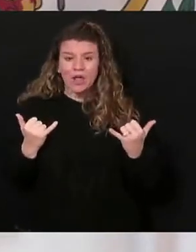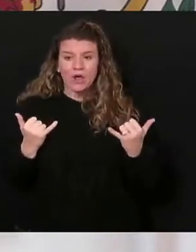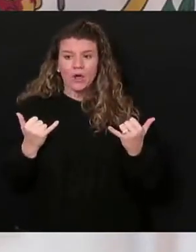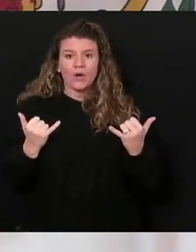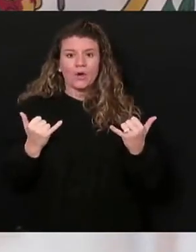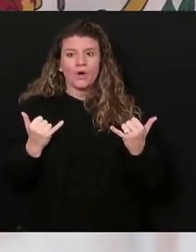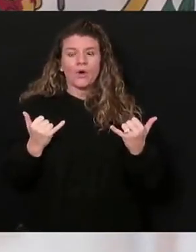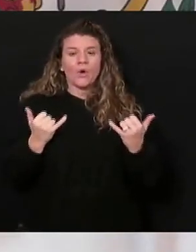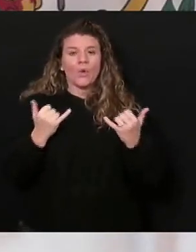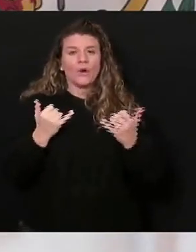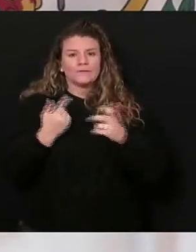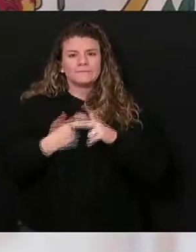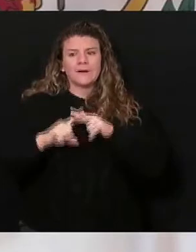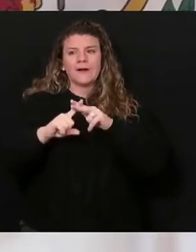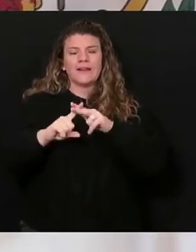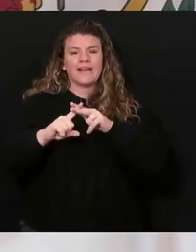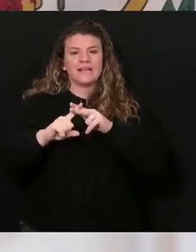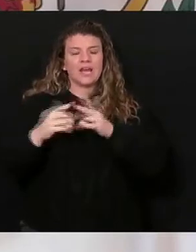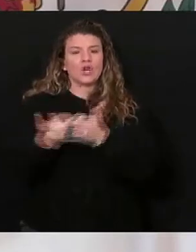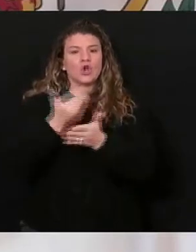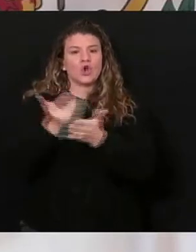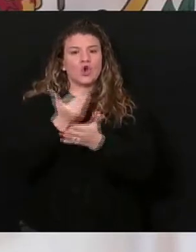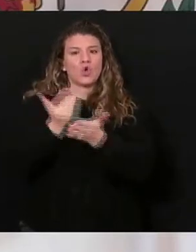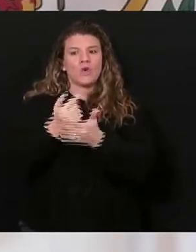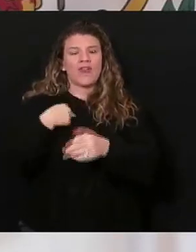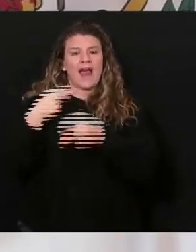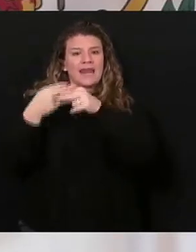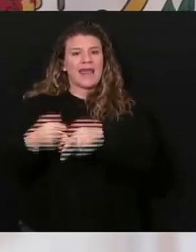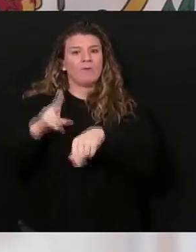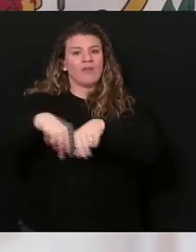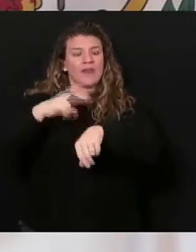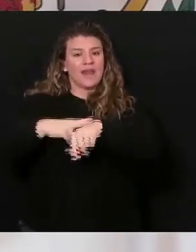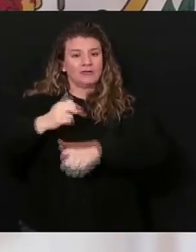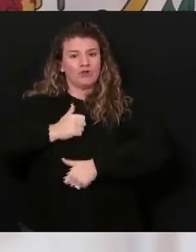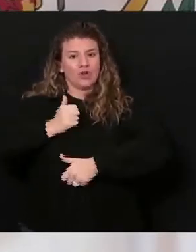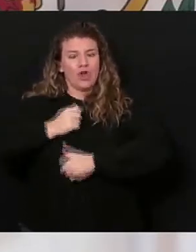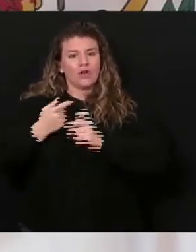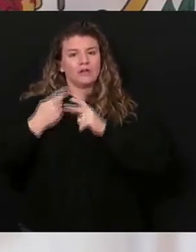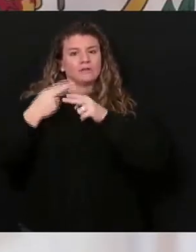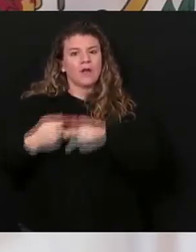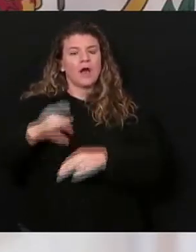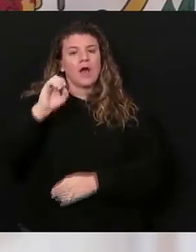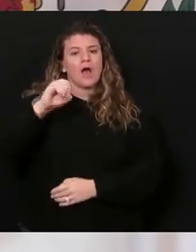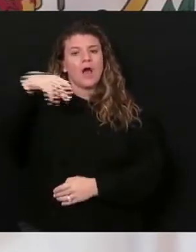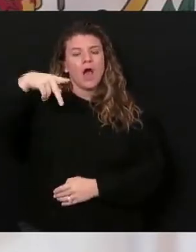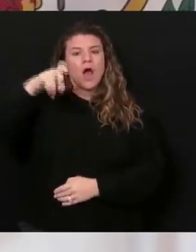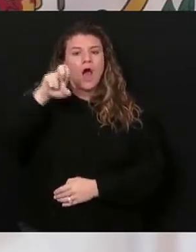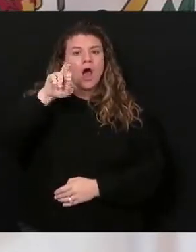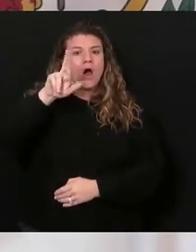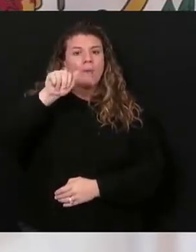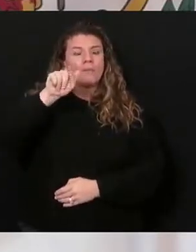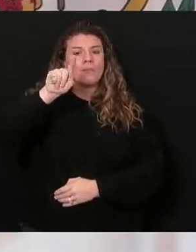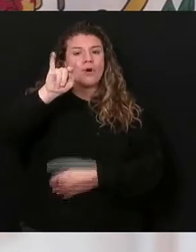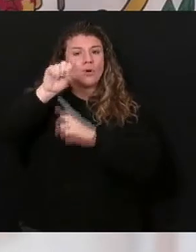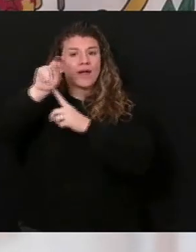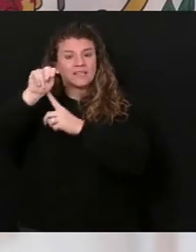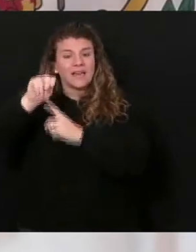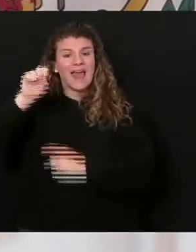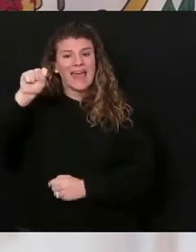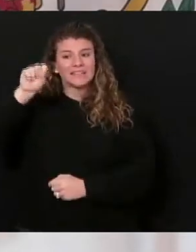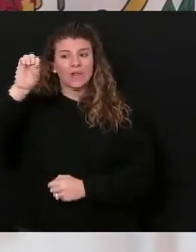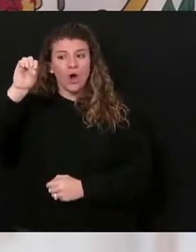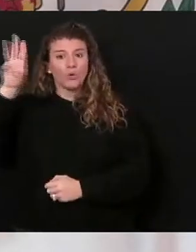new operation that I named yesterday with the National Guard called Operation SOW, or Operation